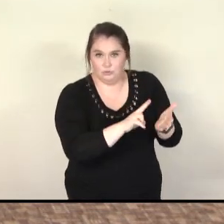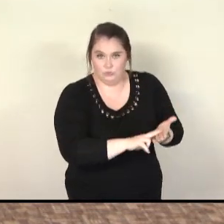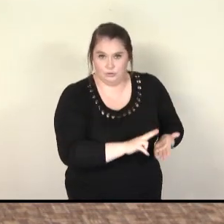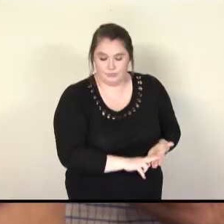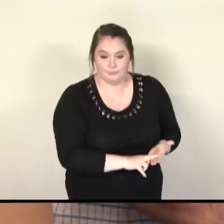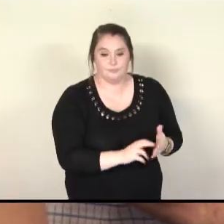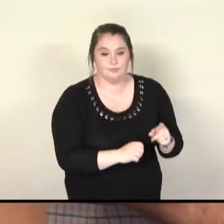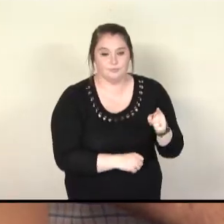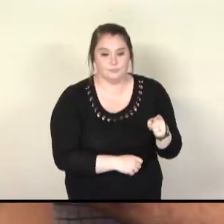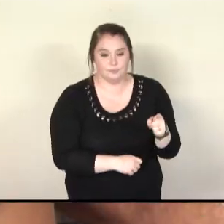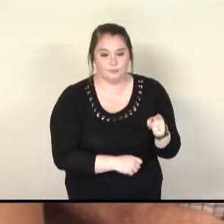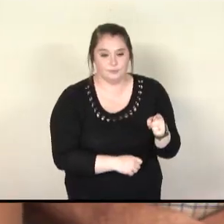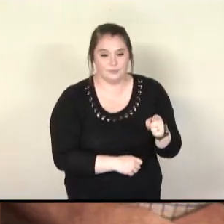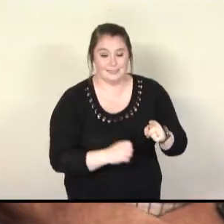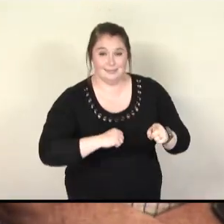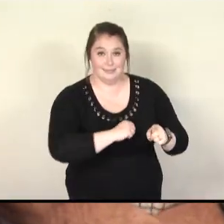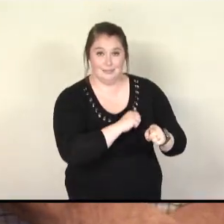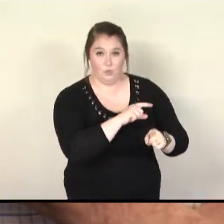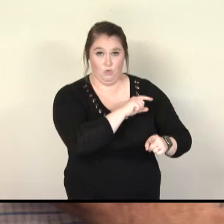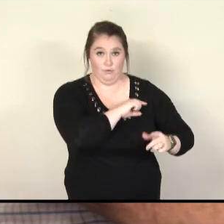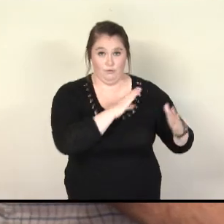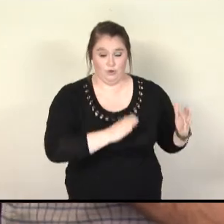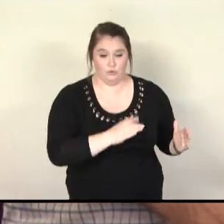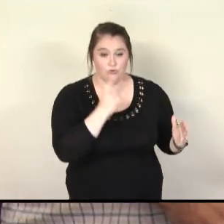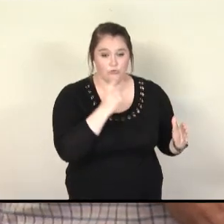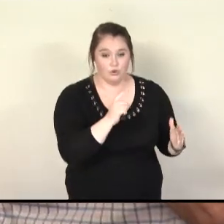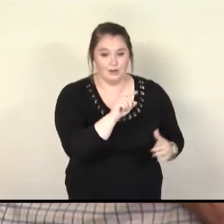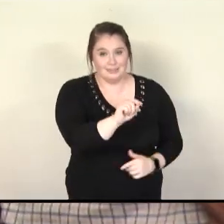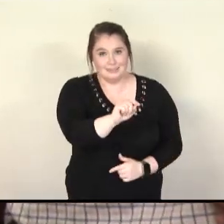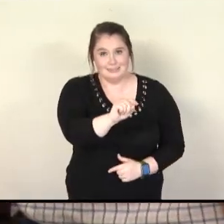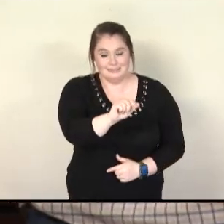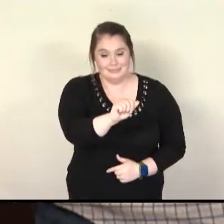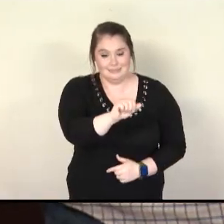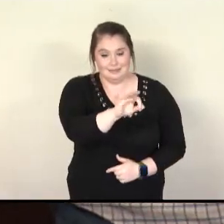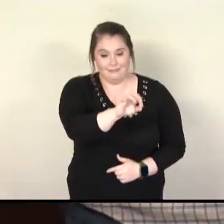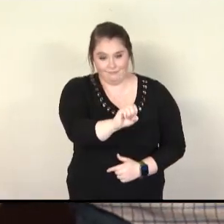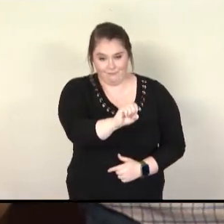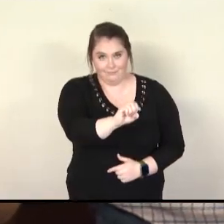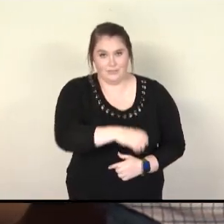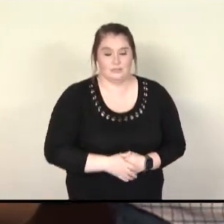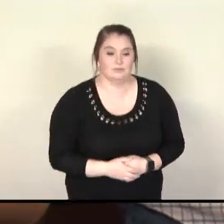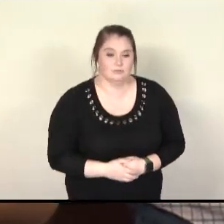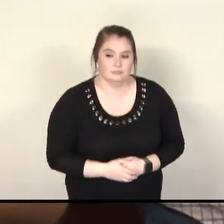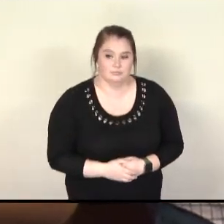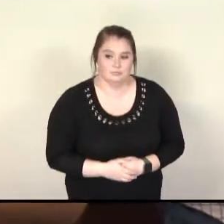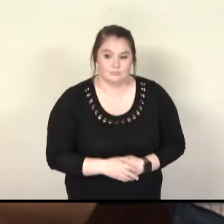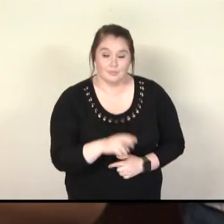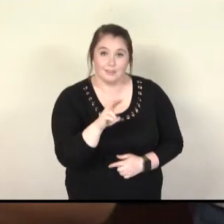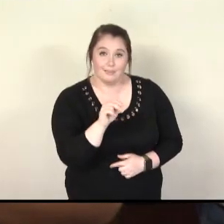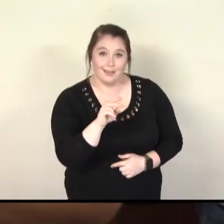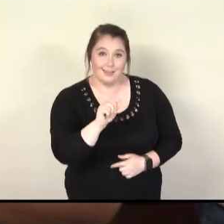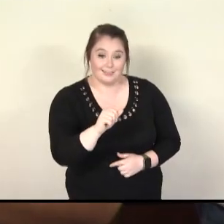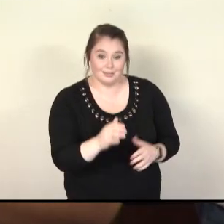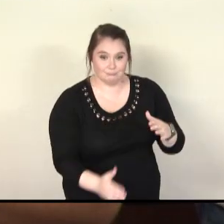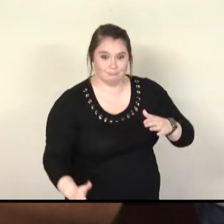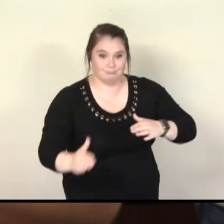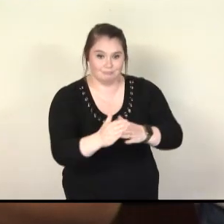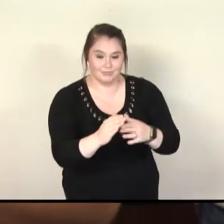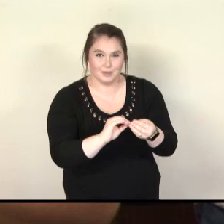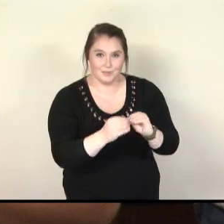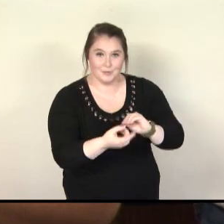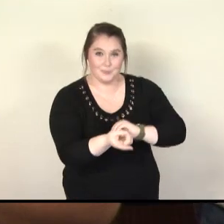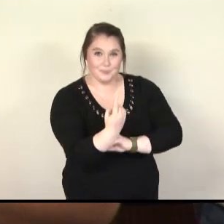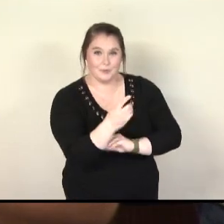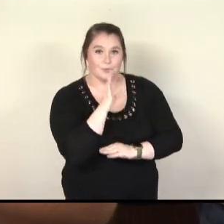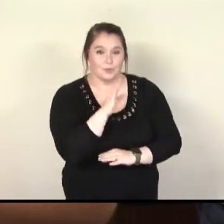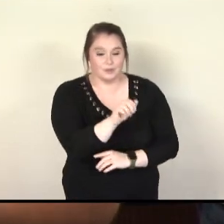achiever committee rep and a state qualifier for the Texas Association of Future Educators. Vanya is number 1 in her class and will complete